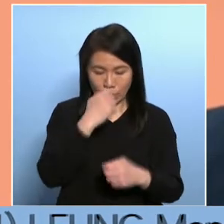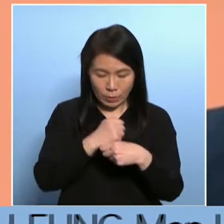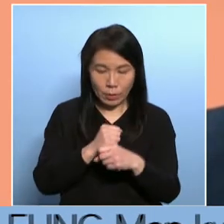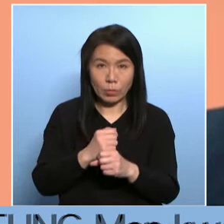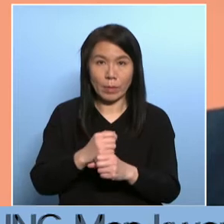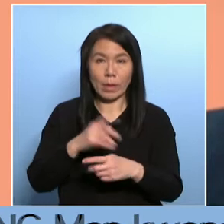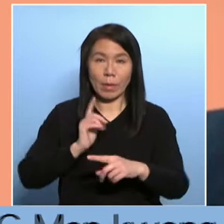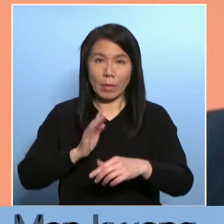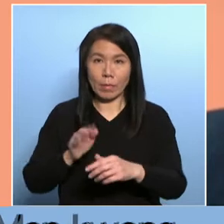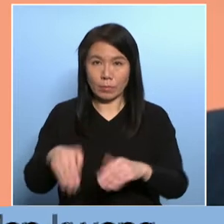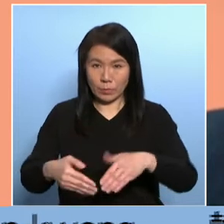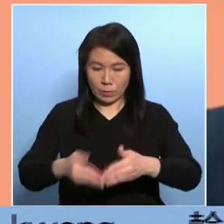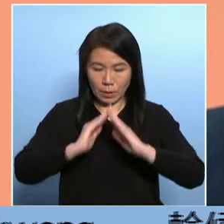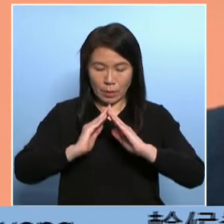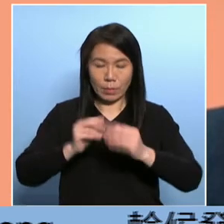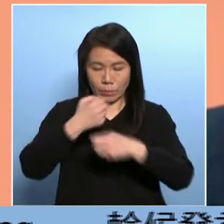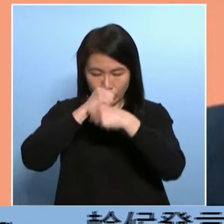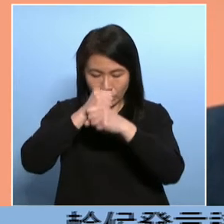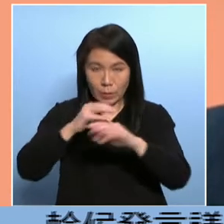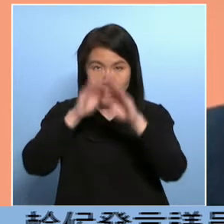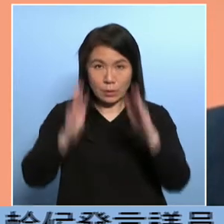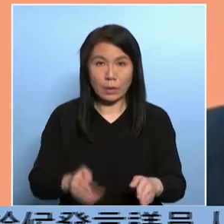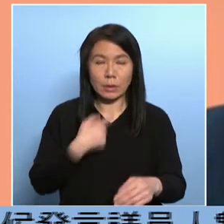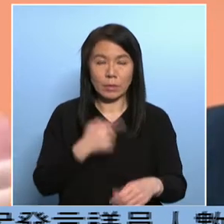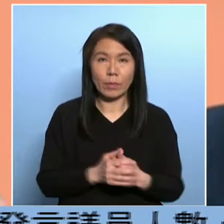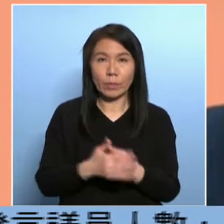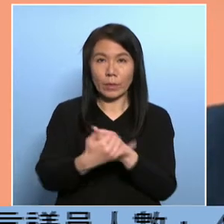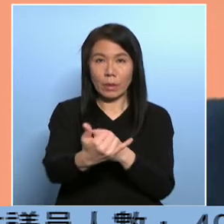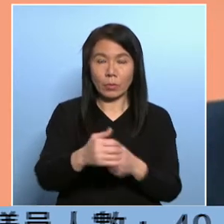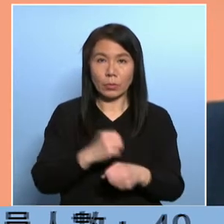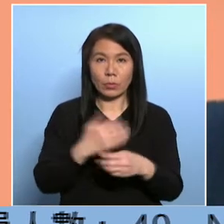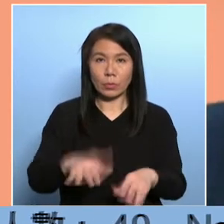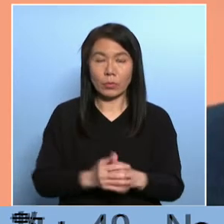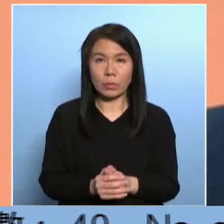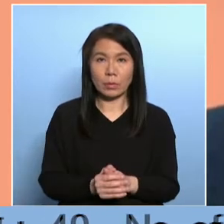testing stations and mobile testing points across the territory.